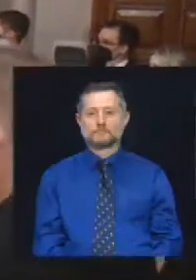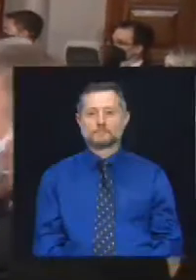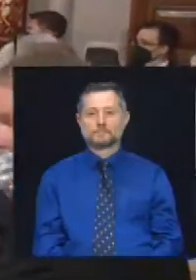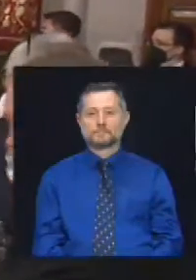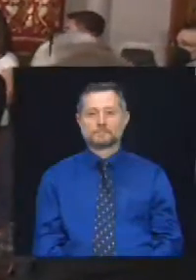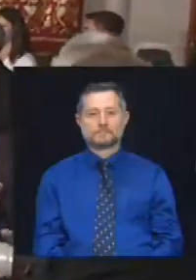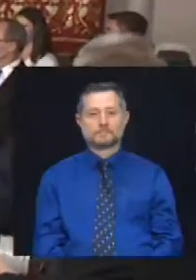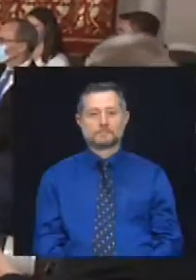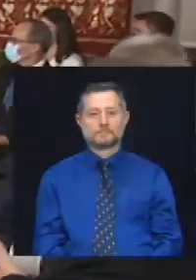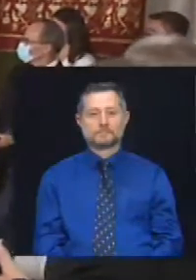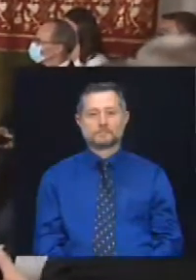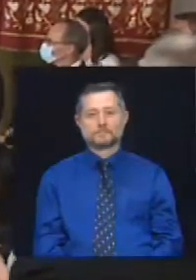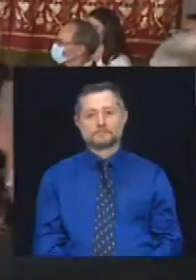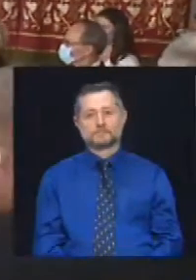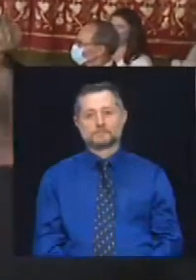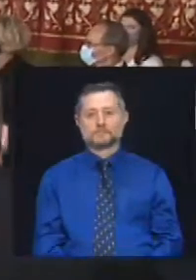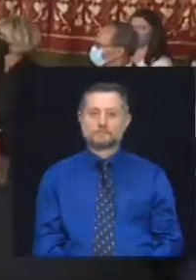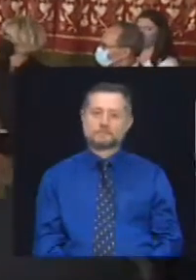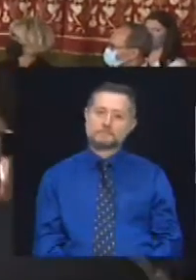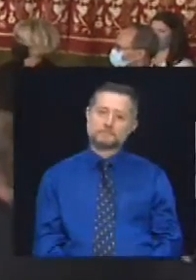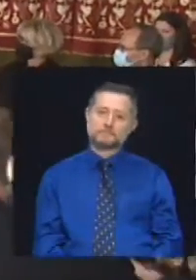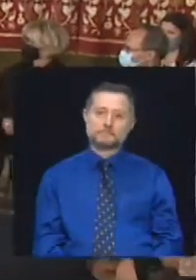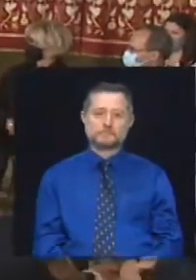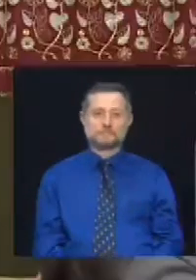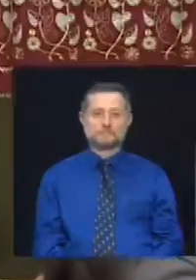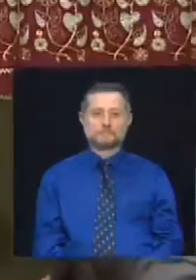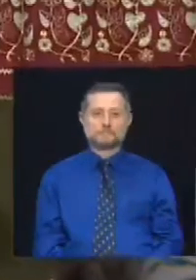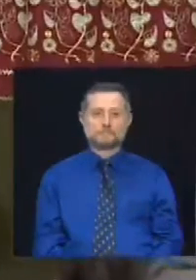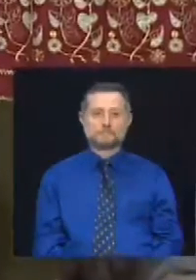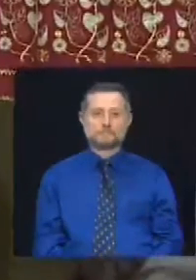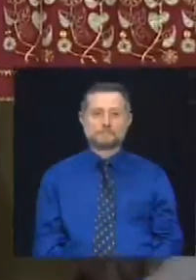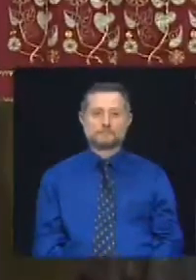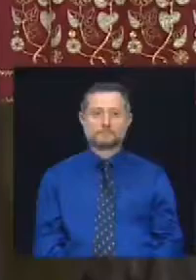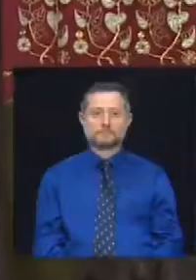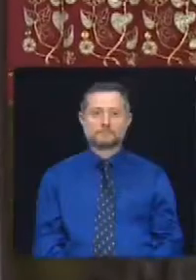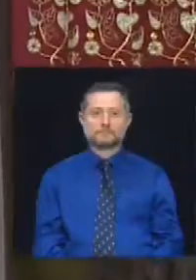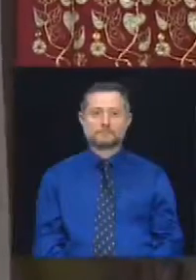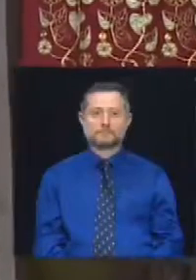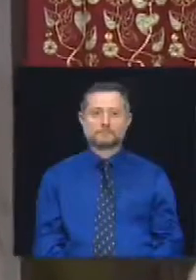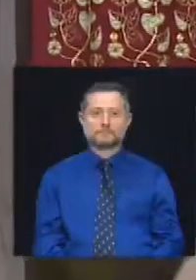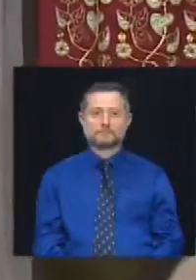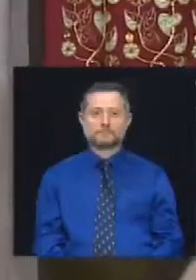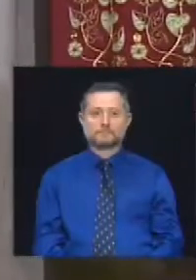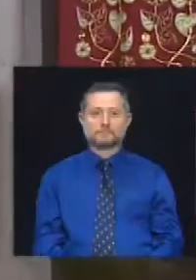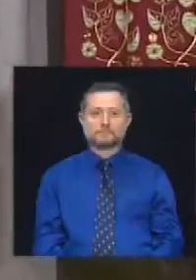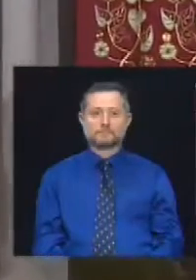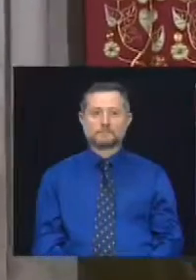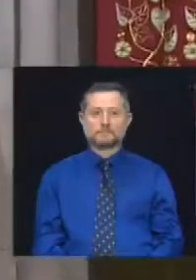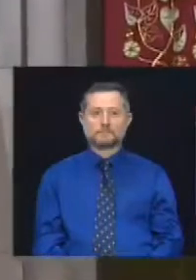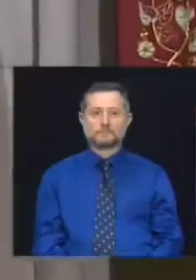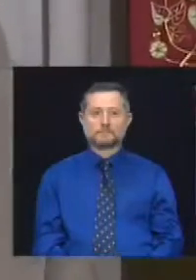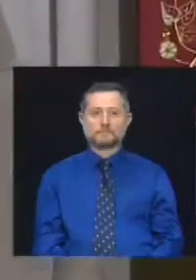it looks like there will be some remarks here by those in the state capitol.